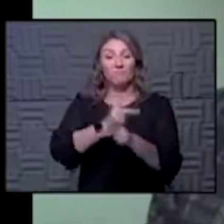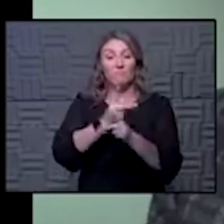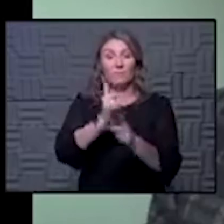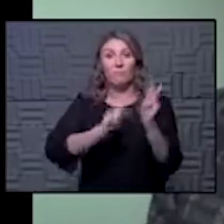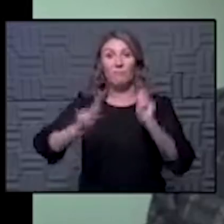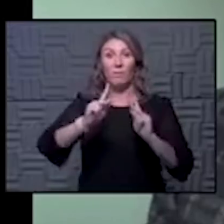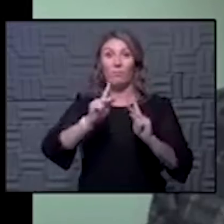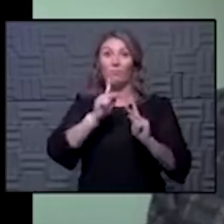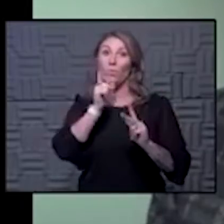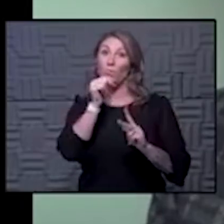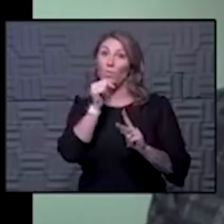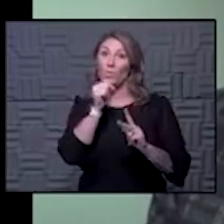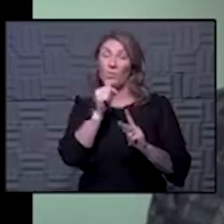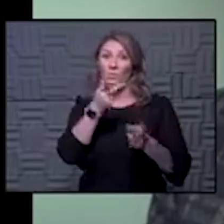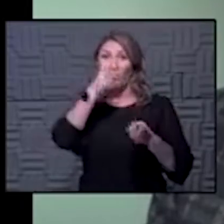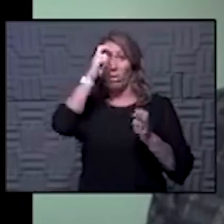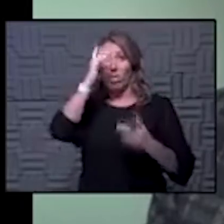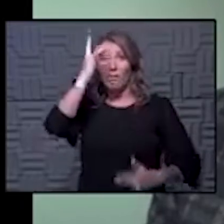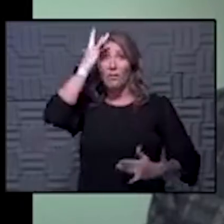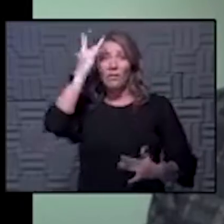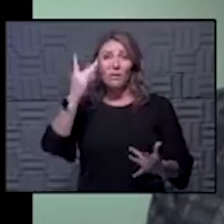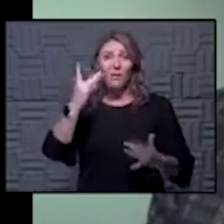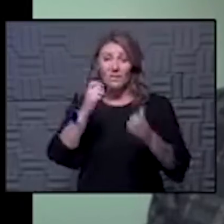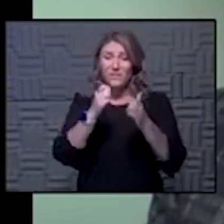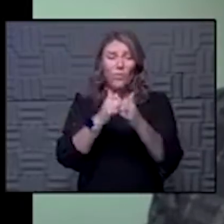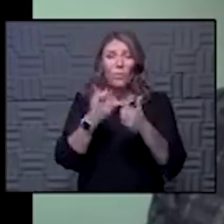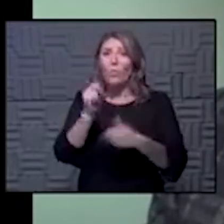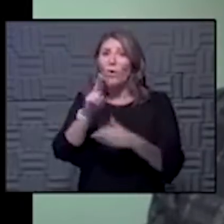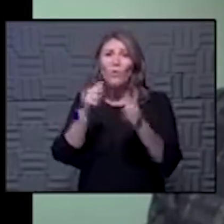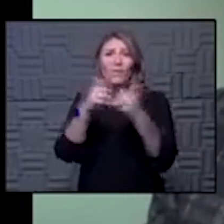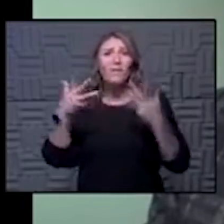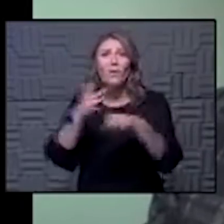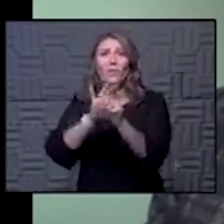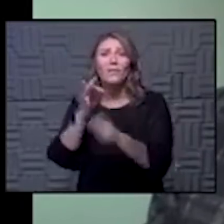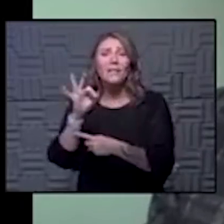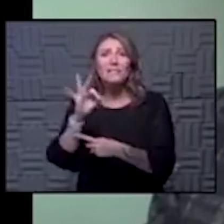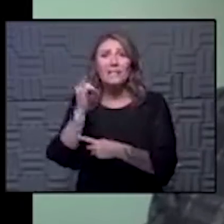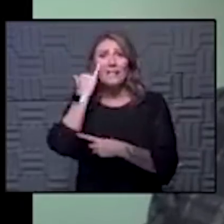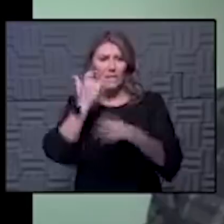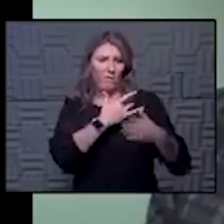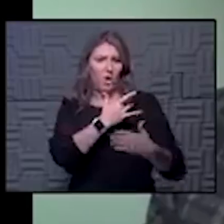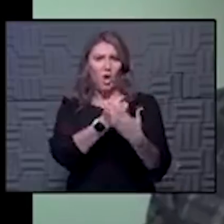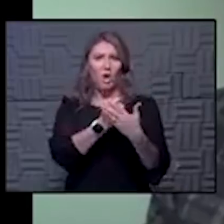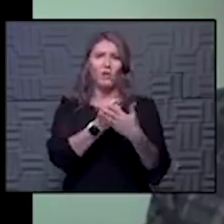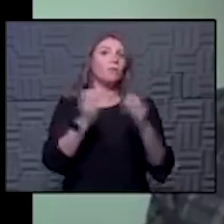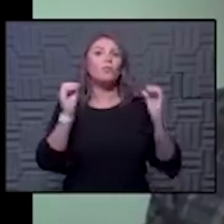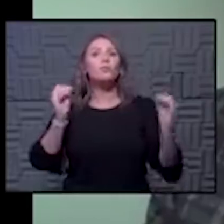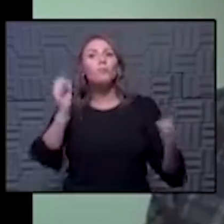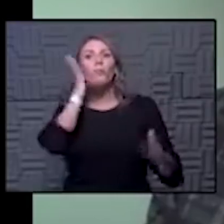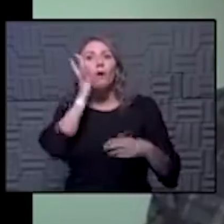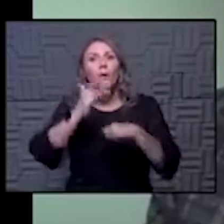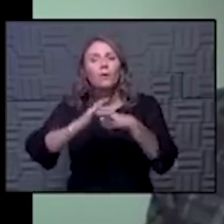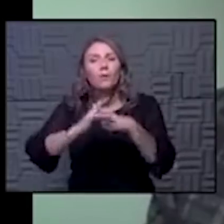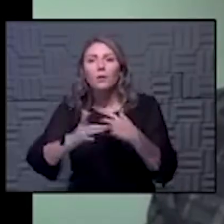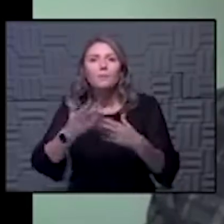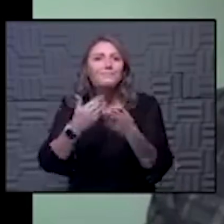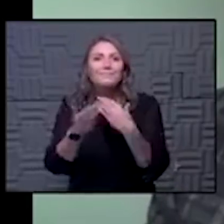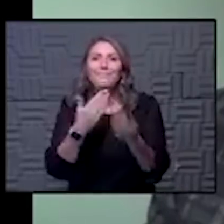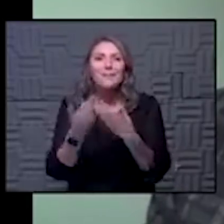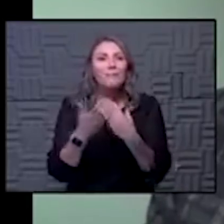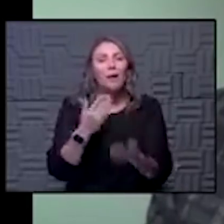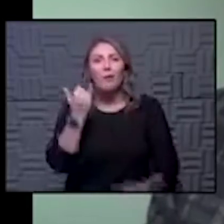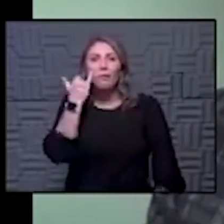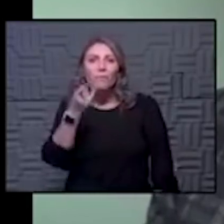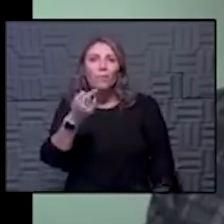people who are ill. And again, that's with or without COVID. If you have a heart attack and there's no hospital bed, it doesn't matter that you don't